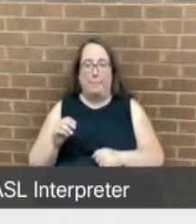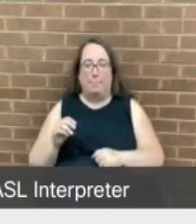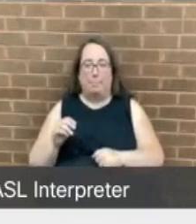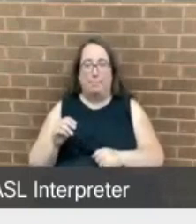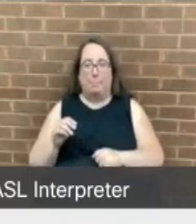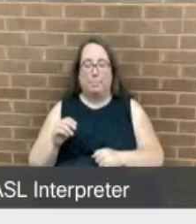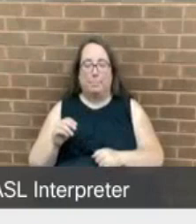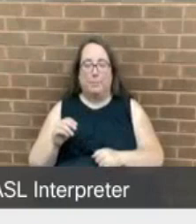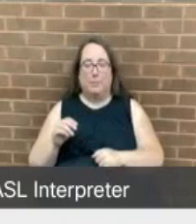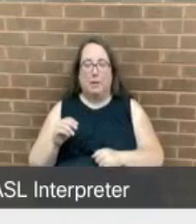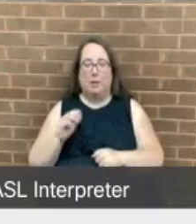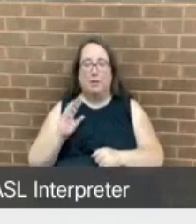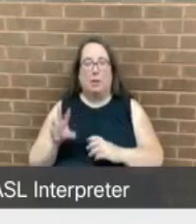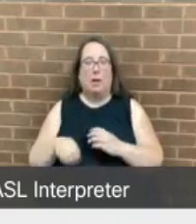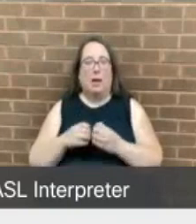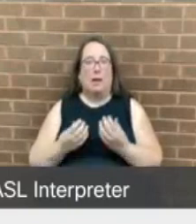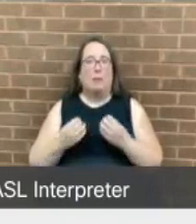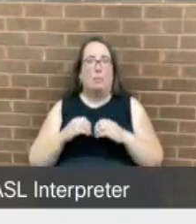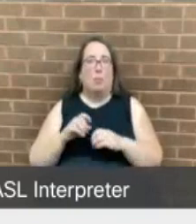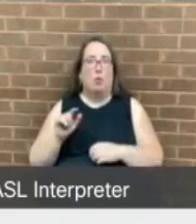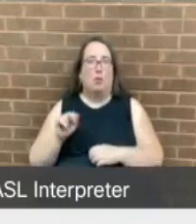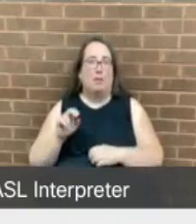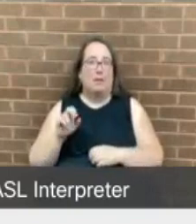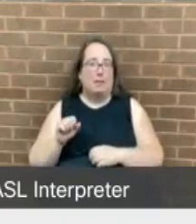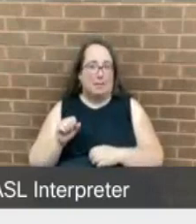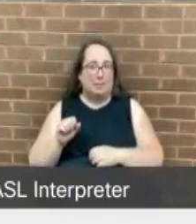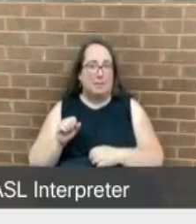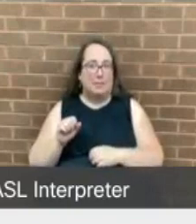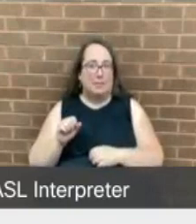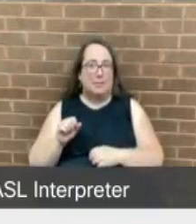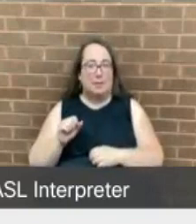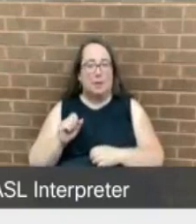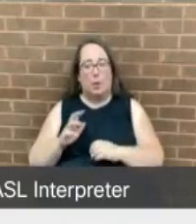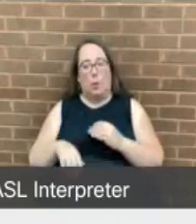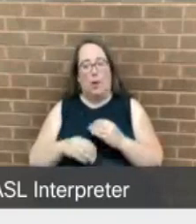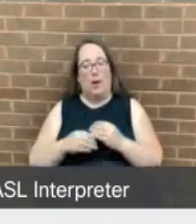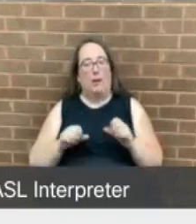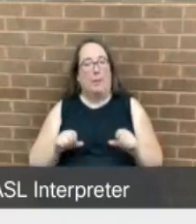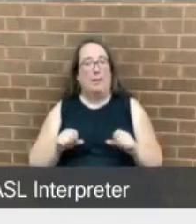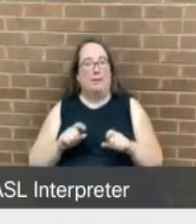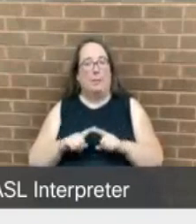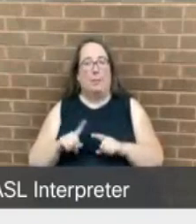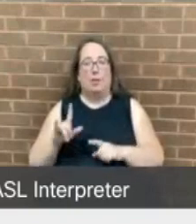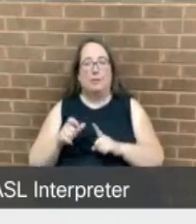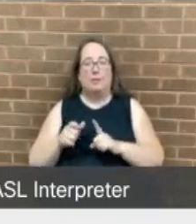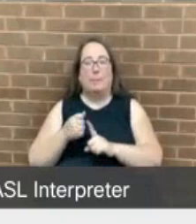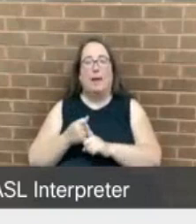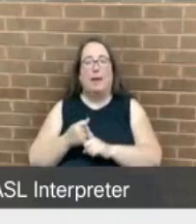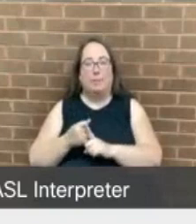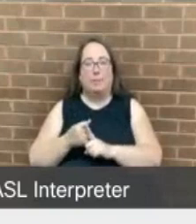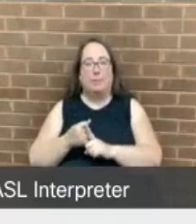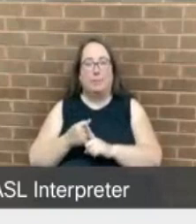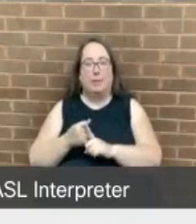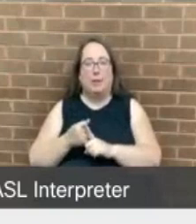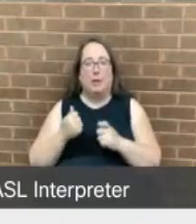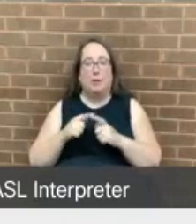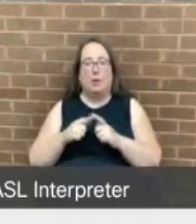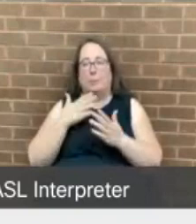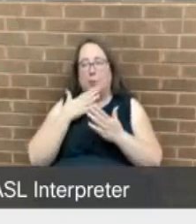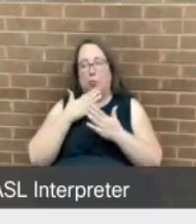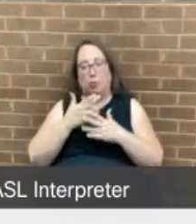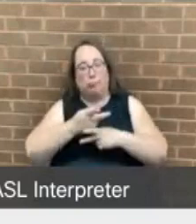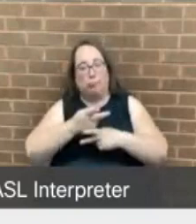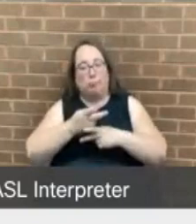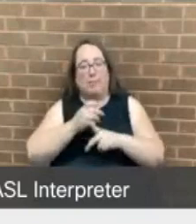just adding extra lanes would add capacity, but we're also impacting, we're trying to be good environmental stewards as